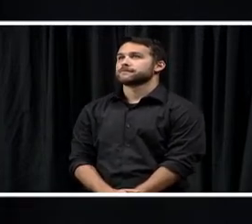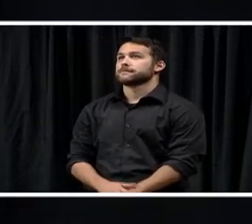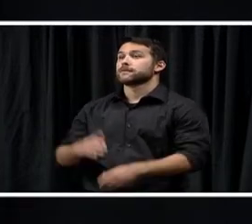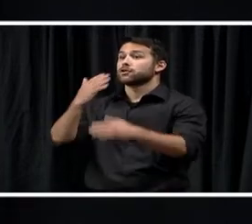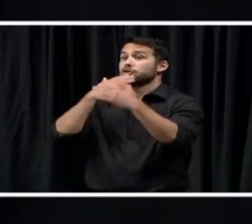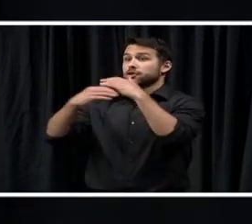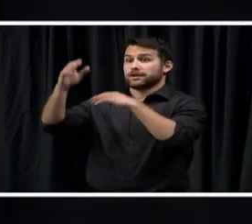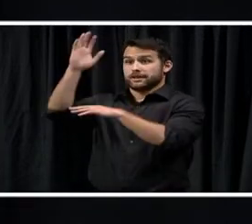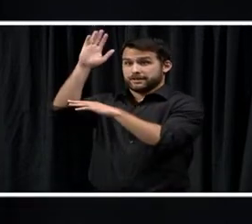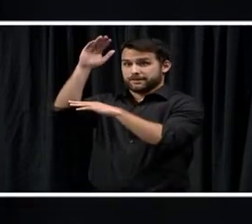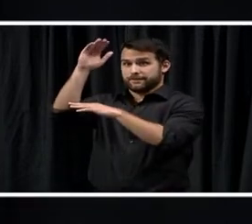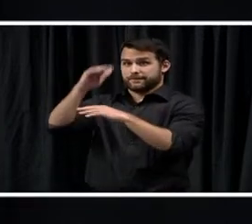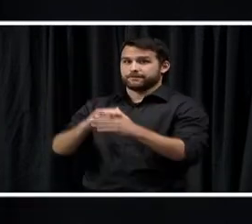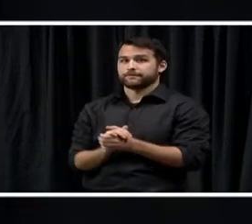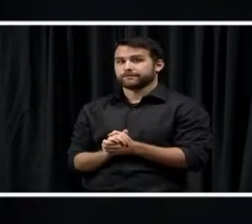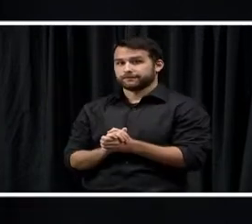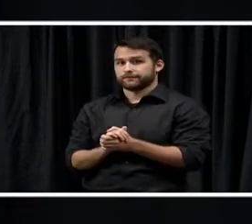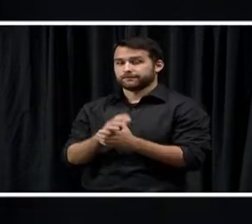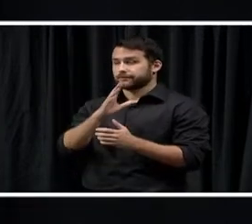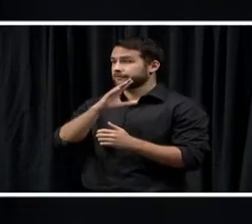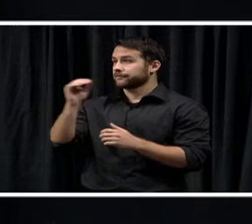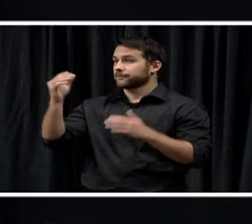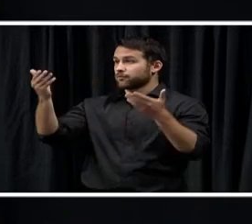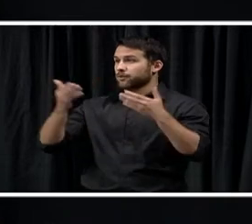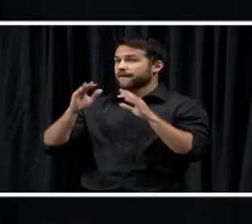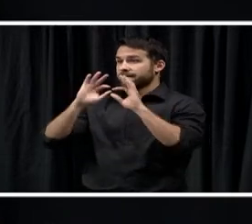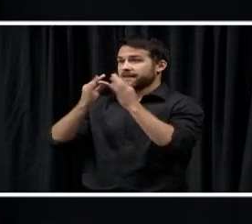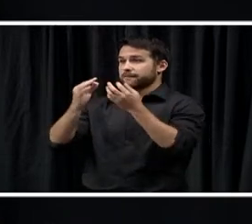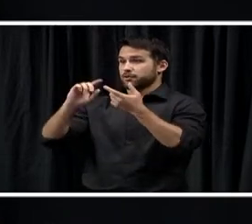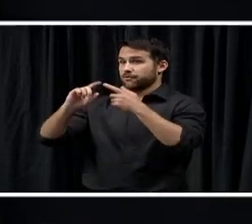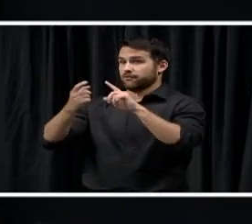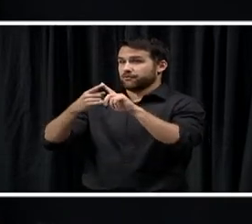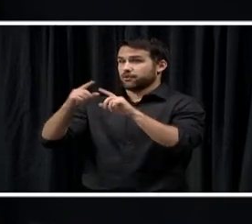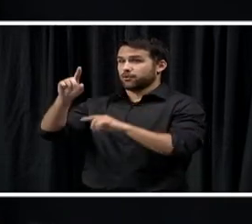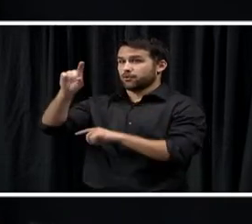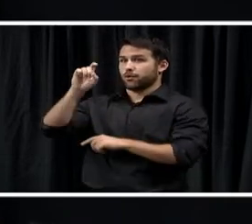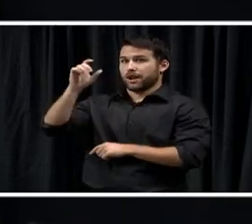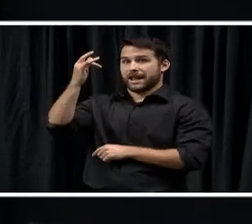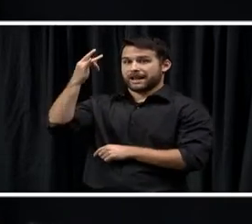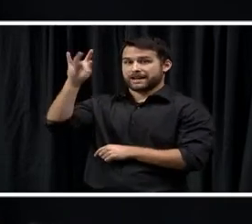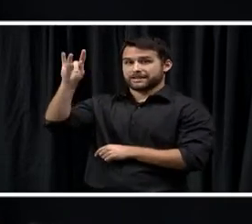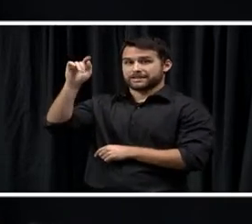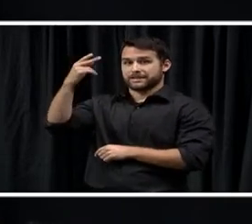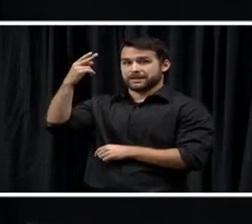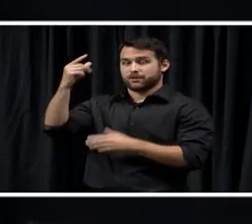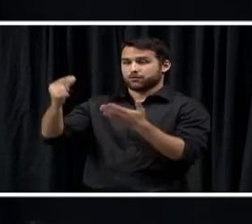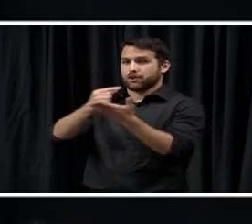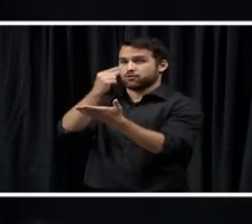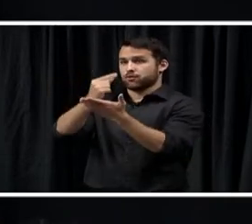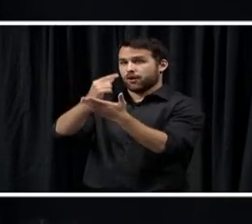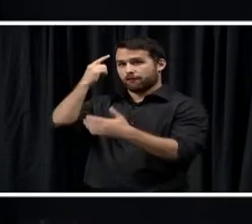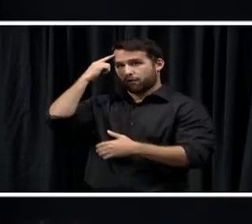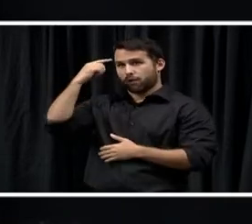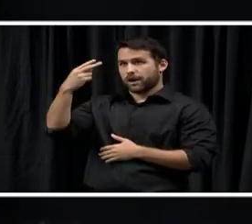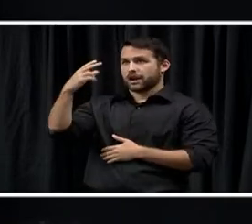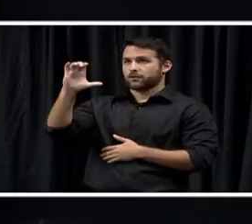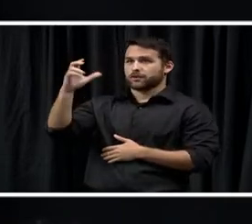Good evening, and welcome family and friends to the 118th graduation of Henry Clay High